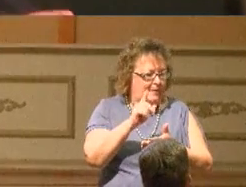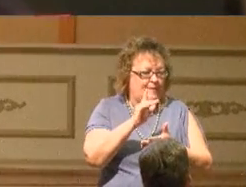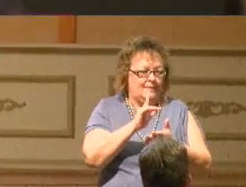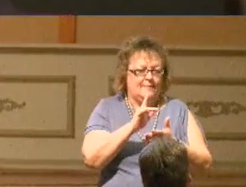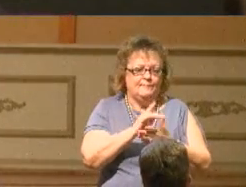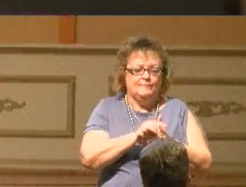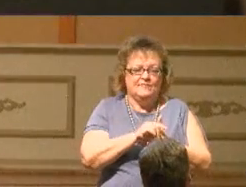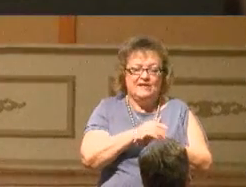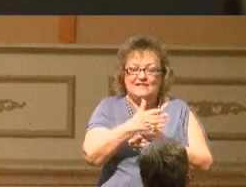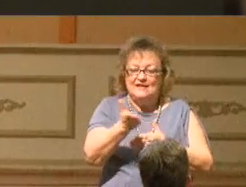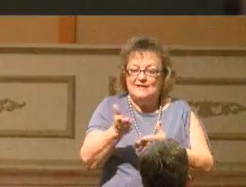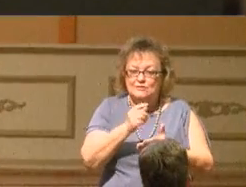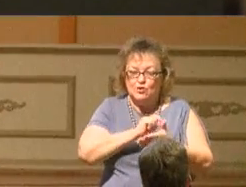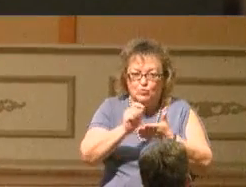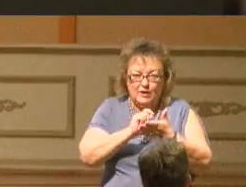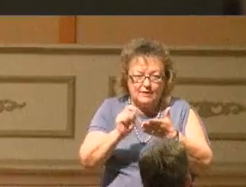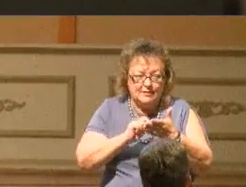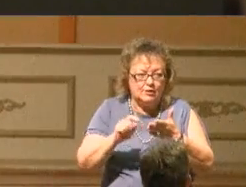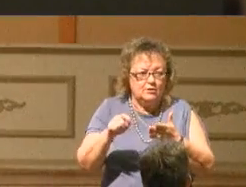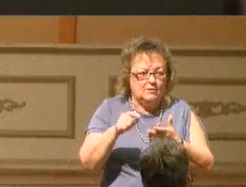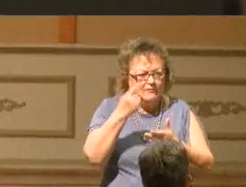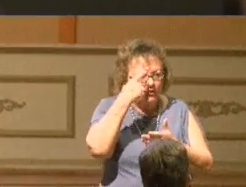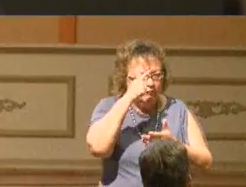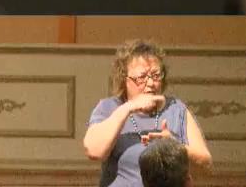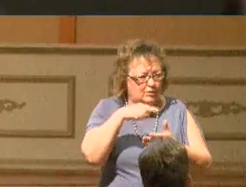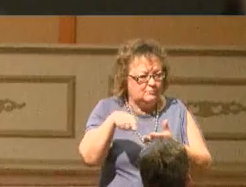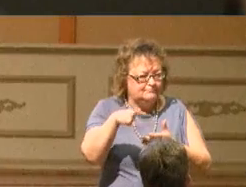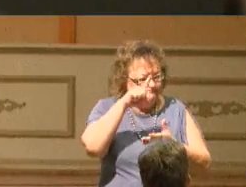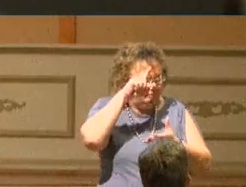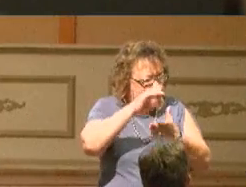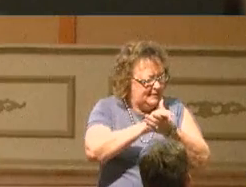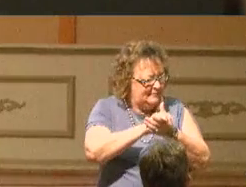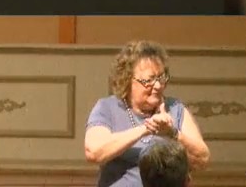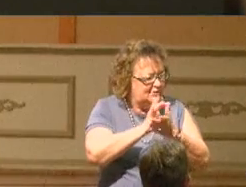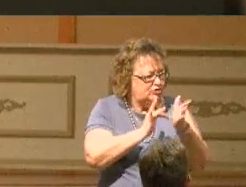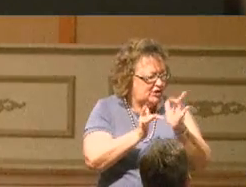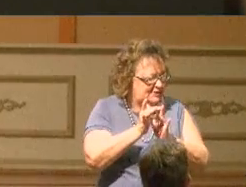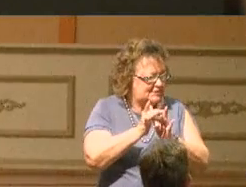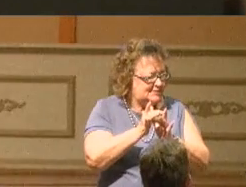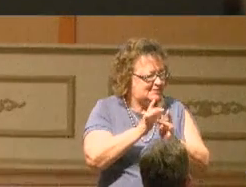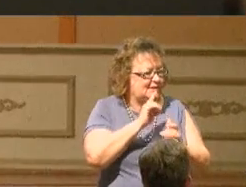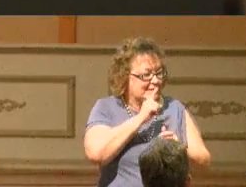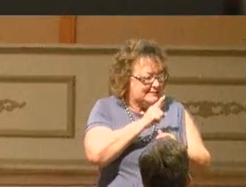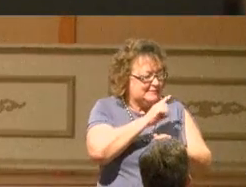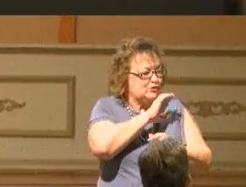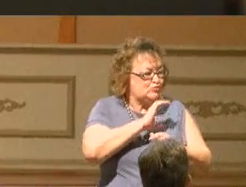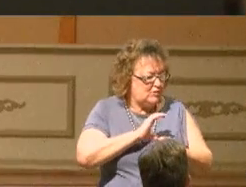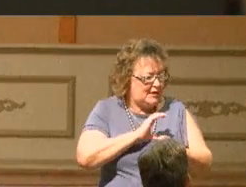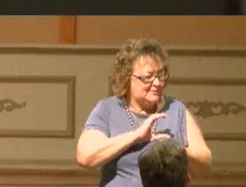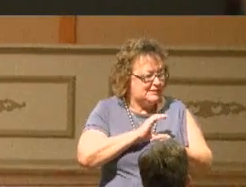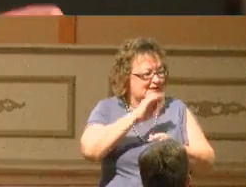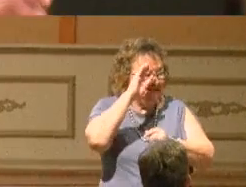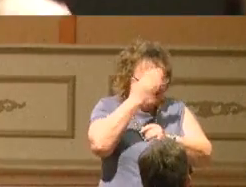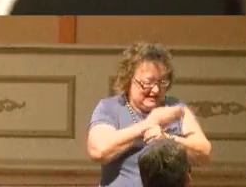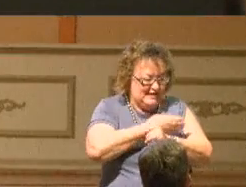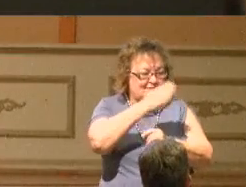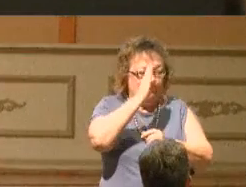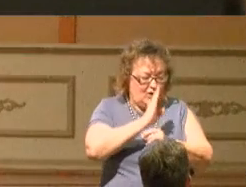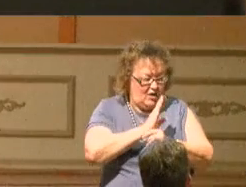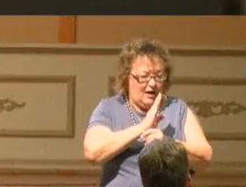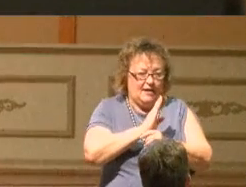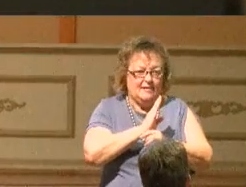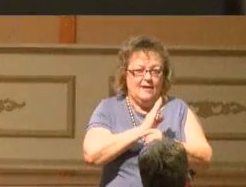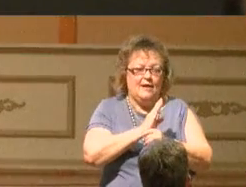this, but these are written that ye might believe that Jesus is the Christ, the Son of God, and